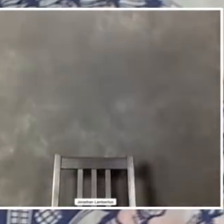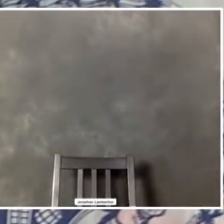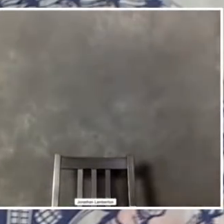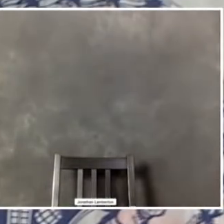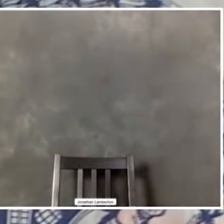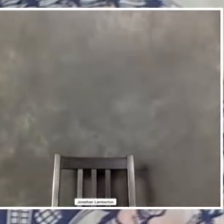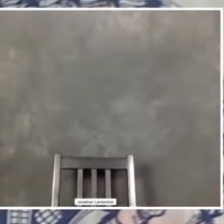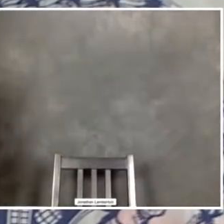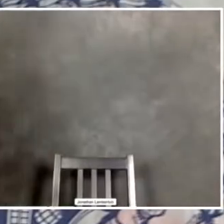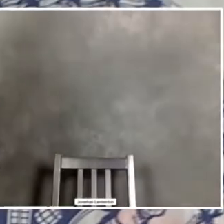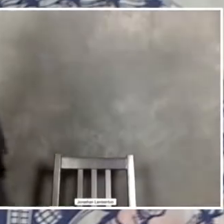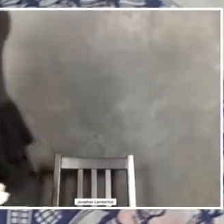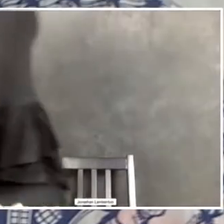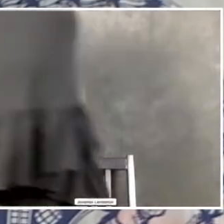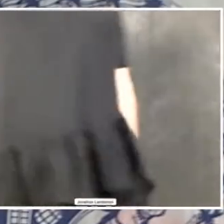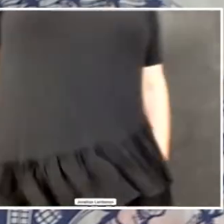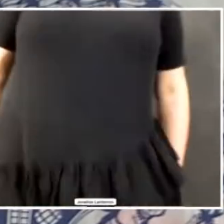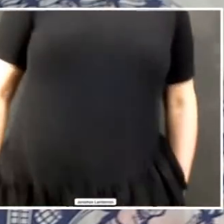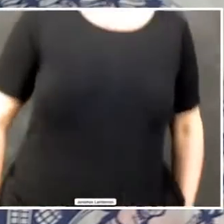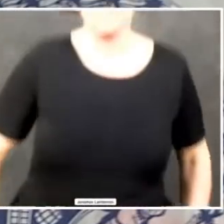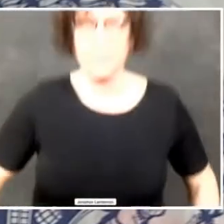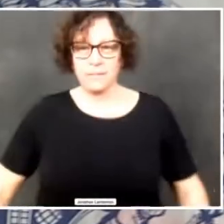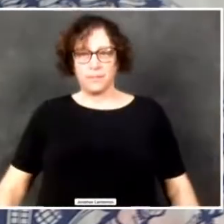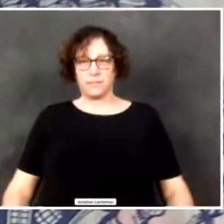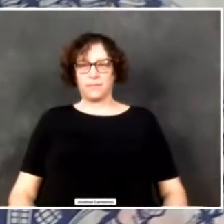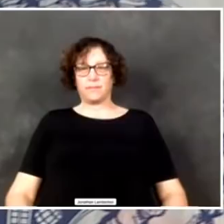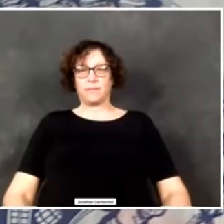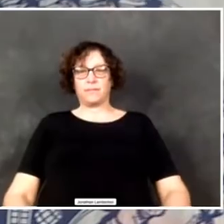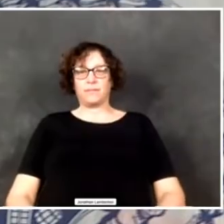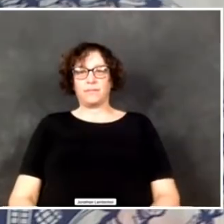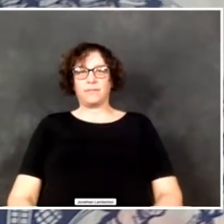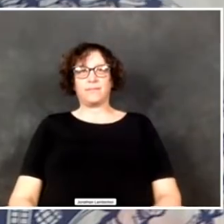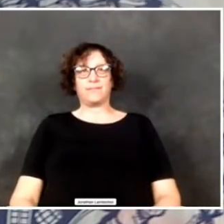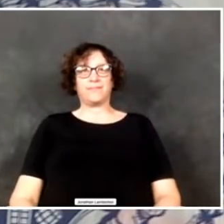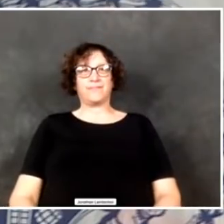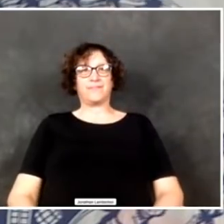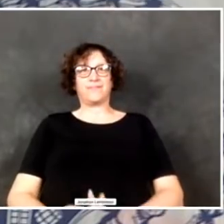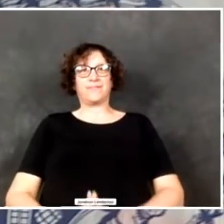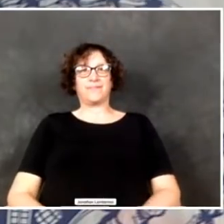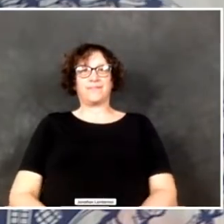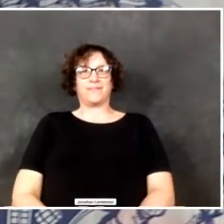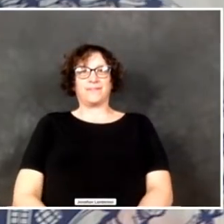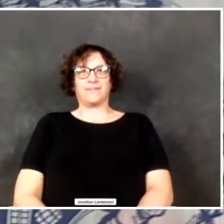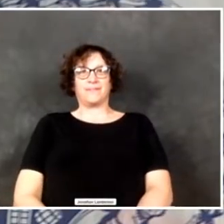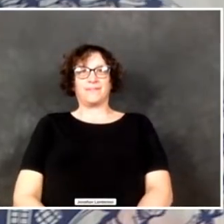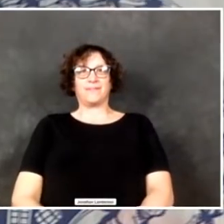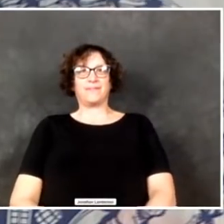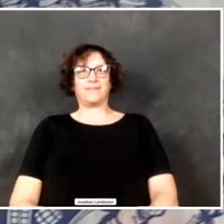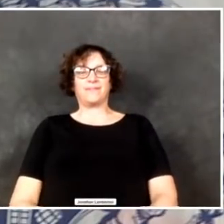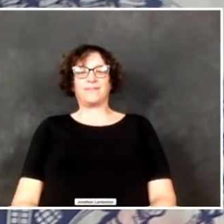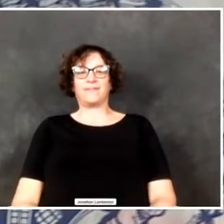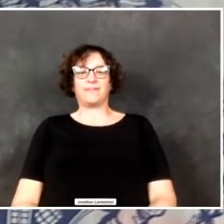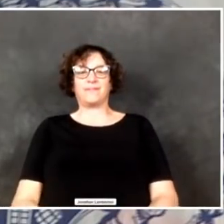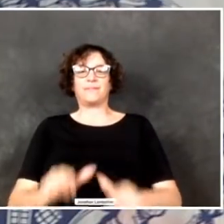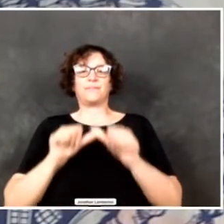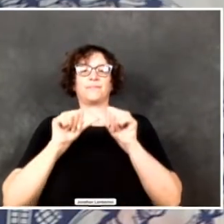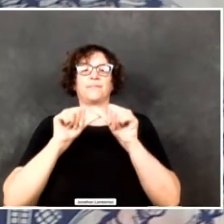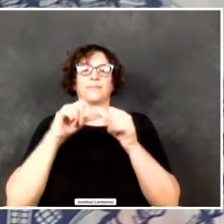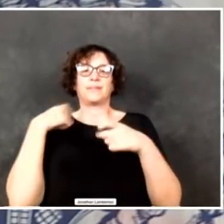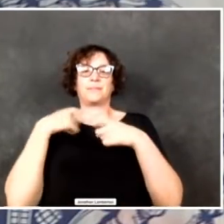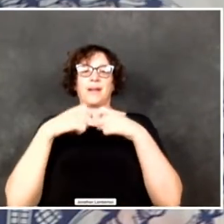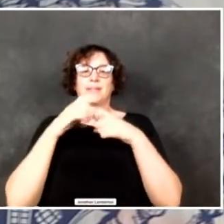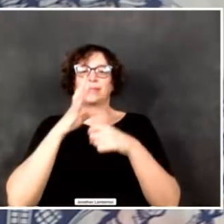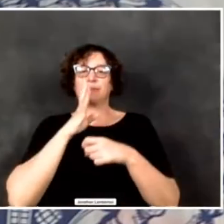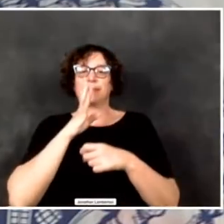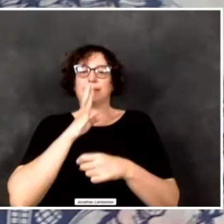familias. Pero este día nos recuerda algo importante. Hay que tener